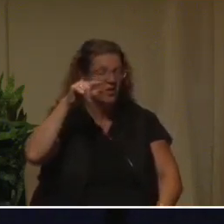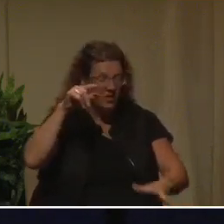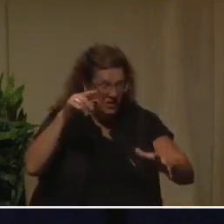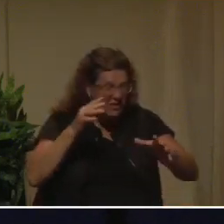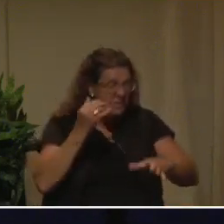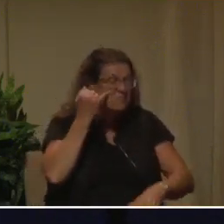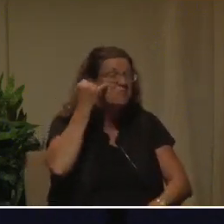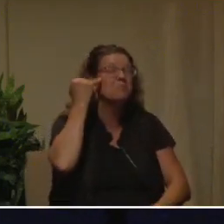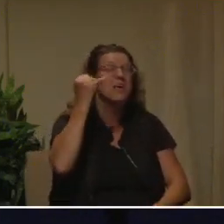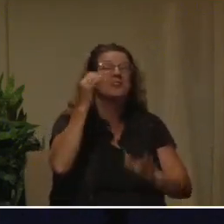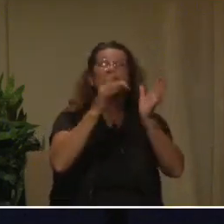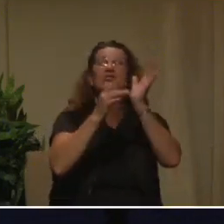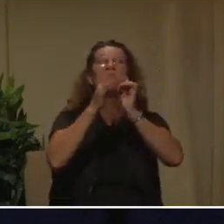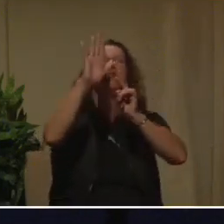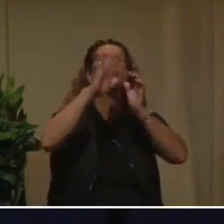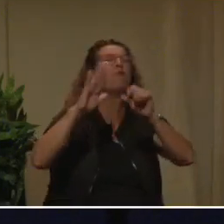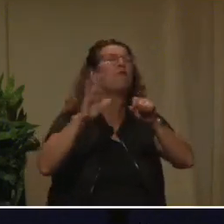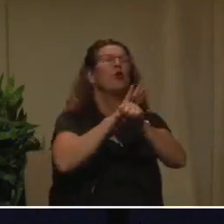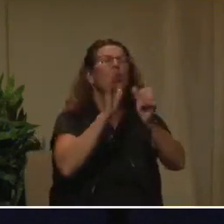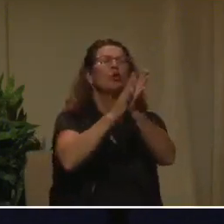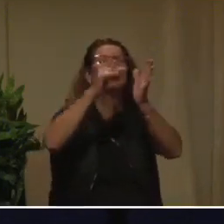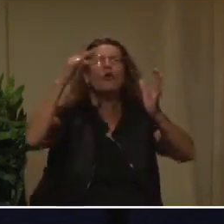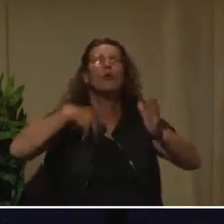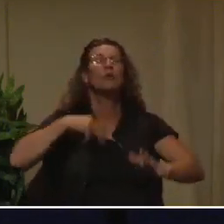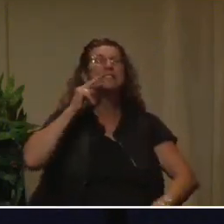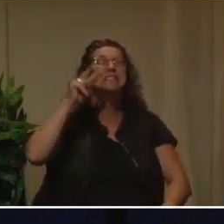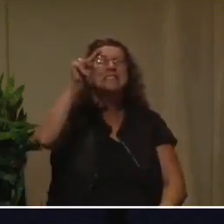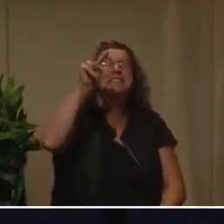and all of your love, Lord God, I just know that